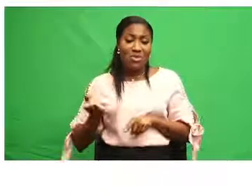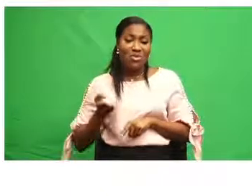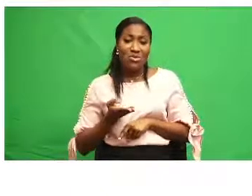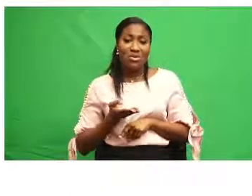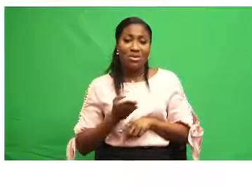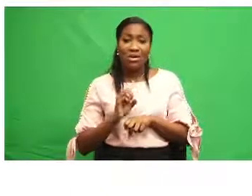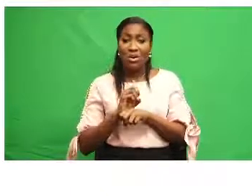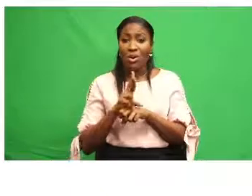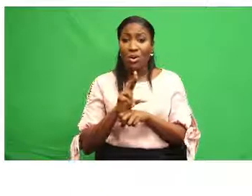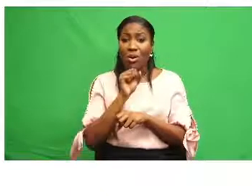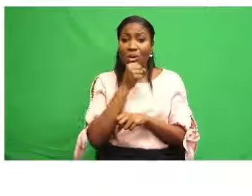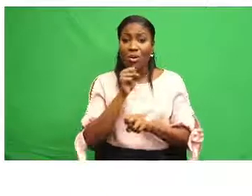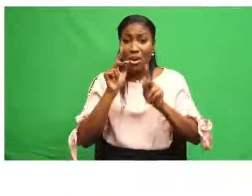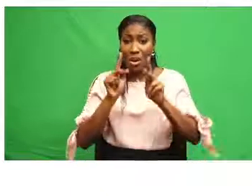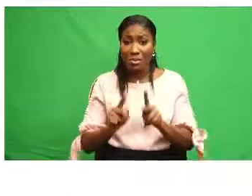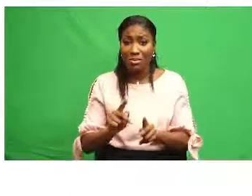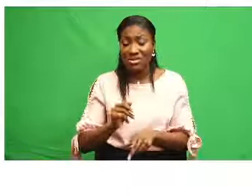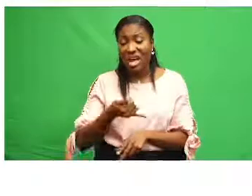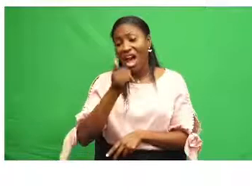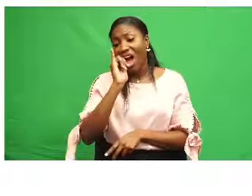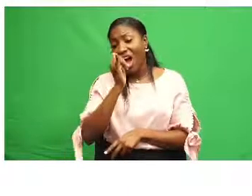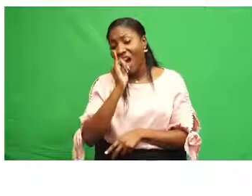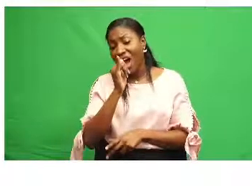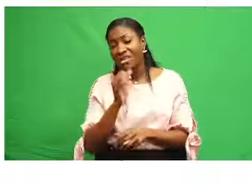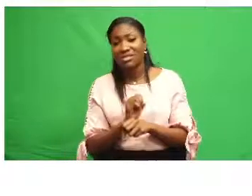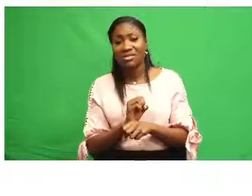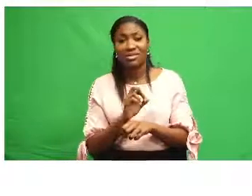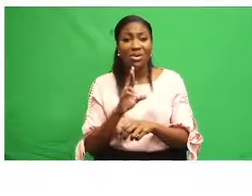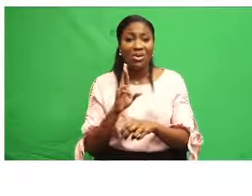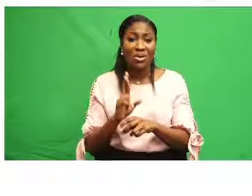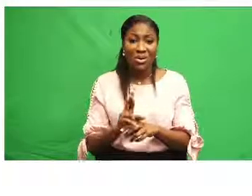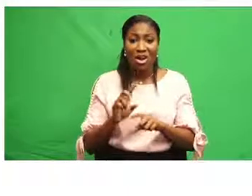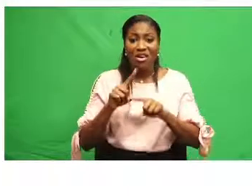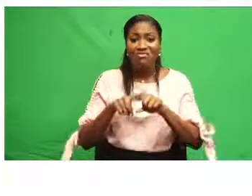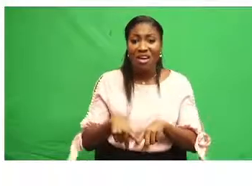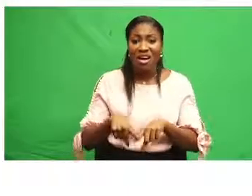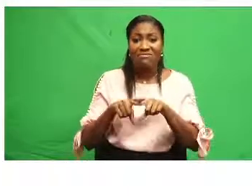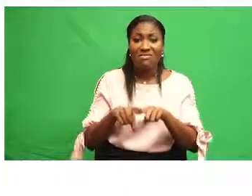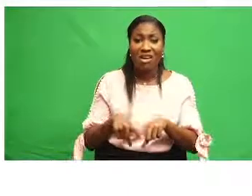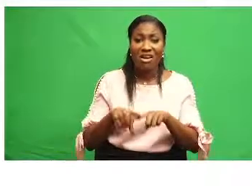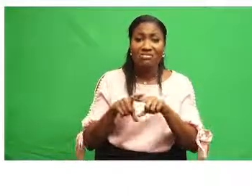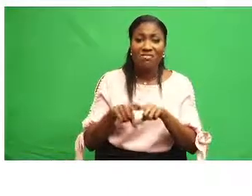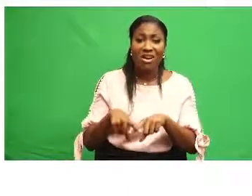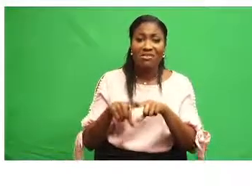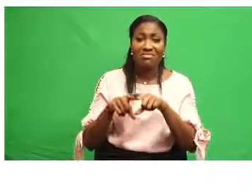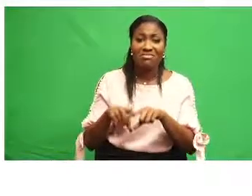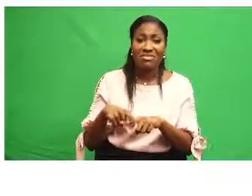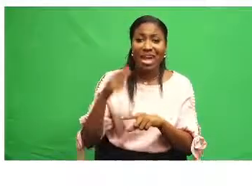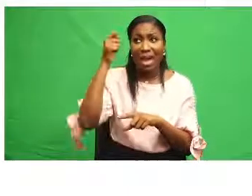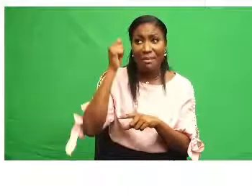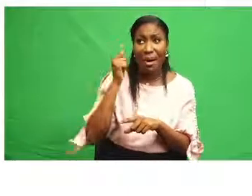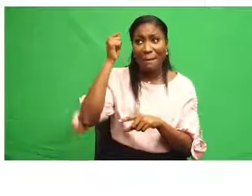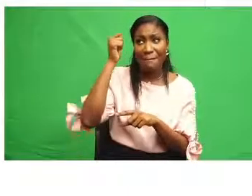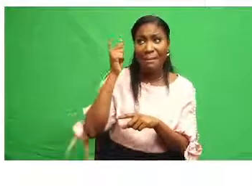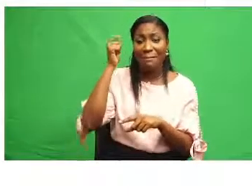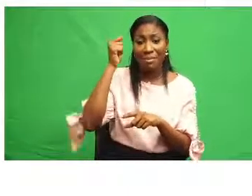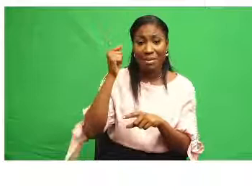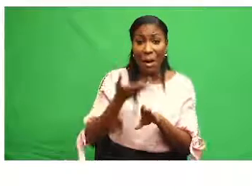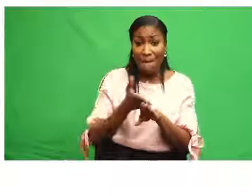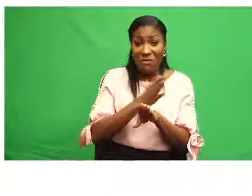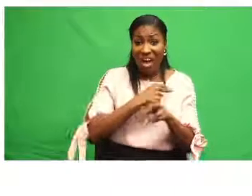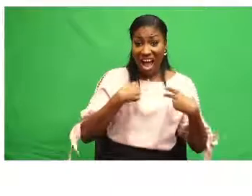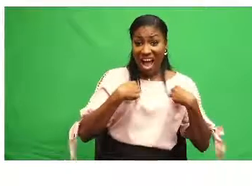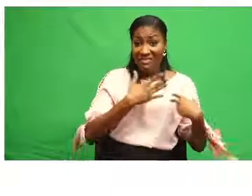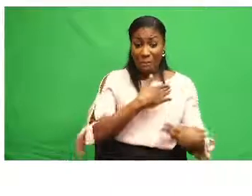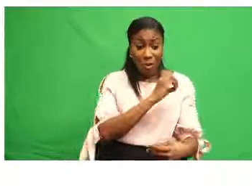destructive behavior, and possibly dependence on government assistance, despite the fact that they would have had their personal assets before. Now,